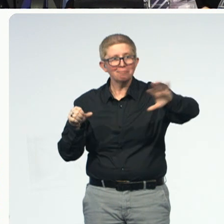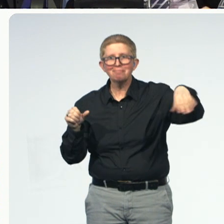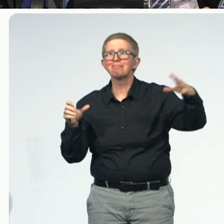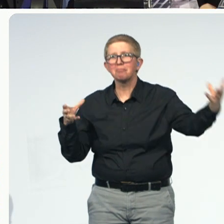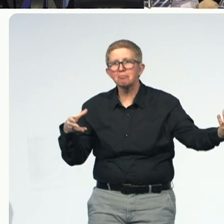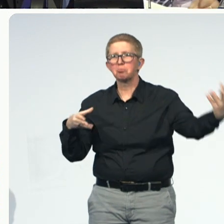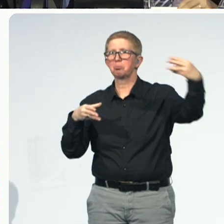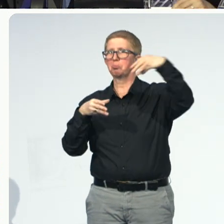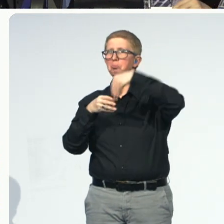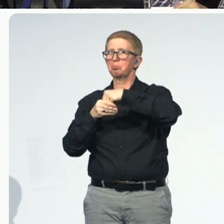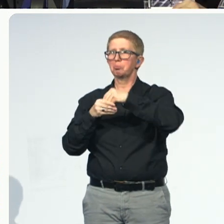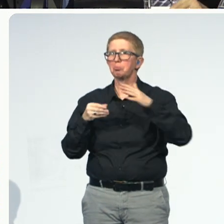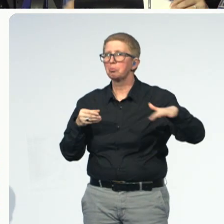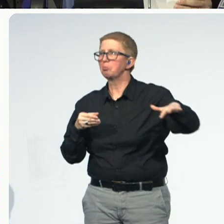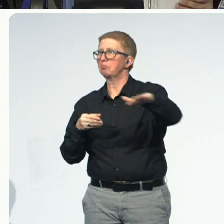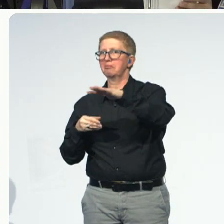opportunities.